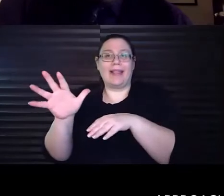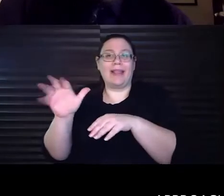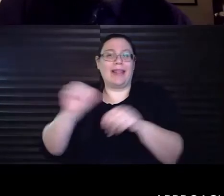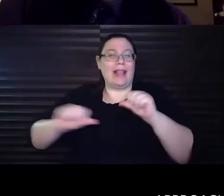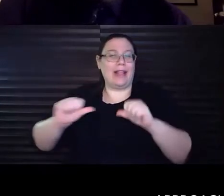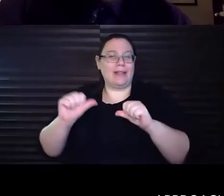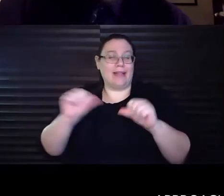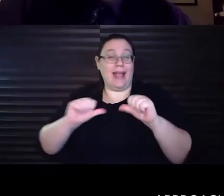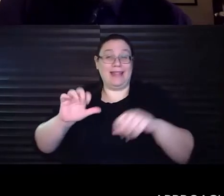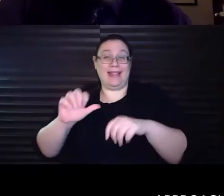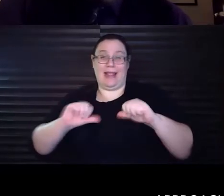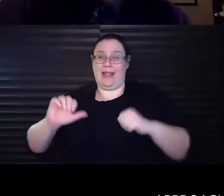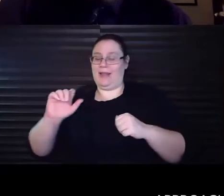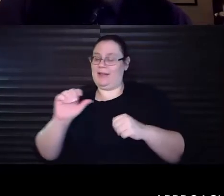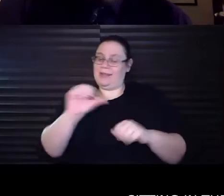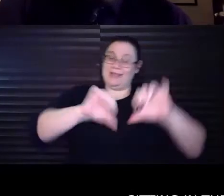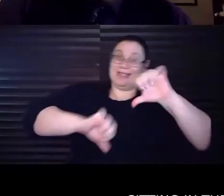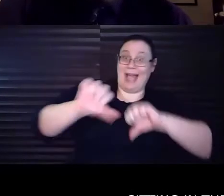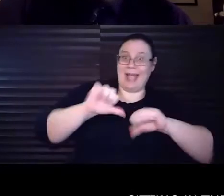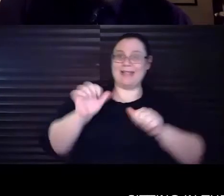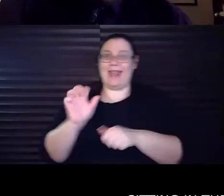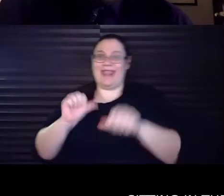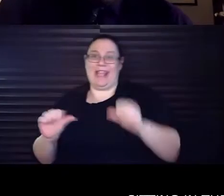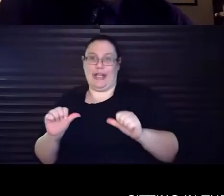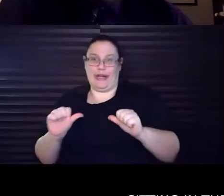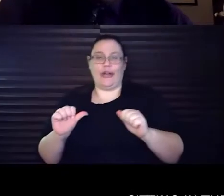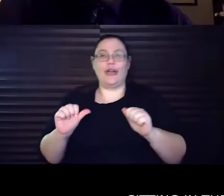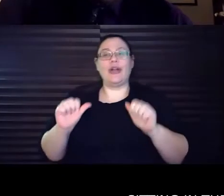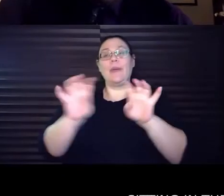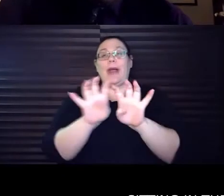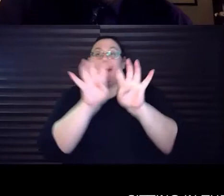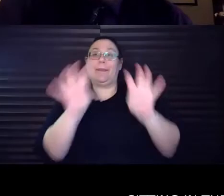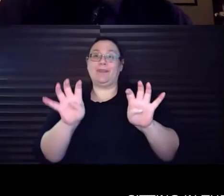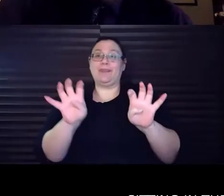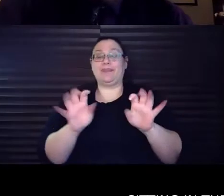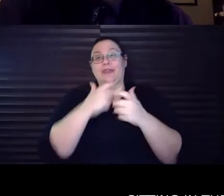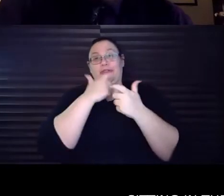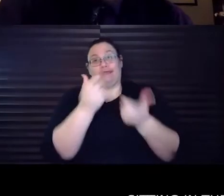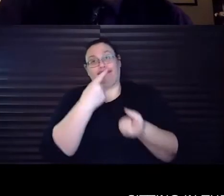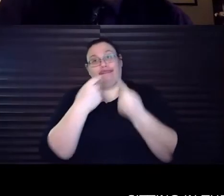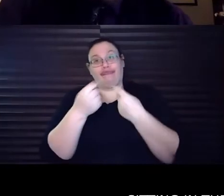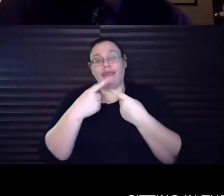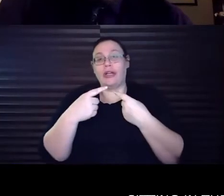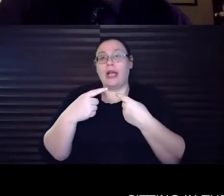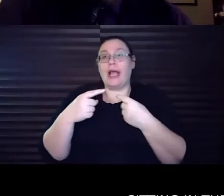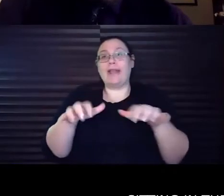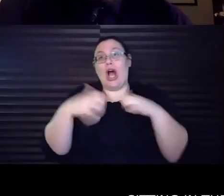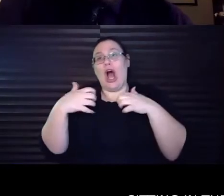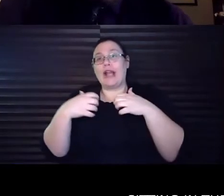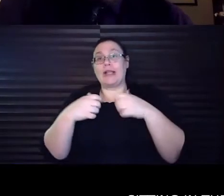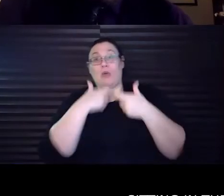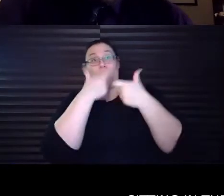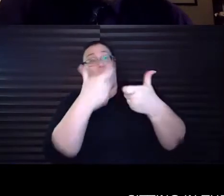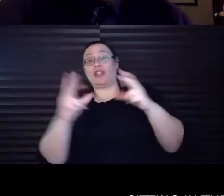approach, where clips were shown, and we were all sitting in the peanut gallery there in the audience, sort of offering our remarks as the clips